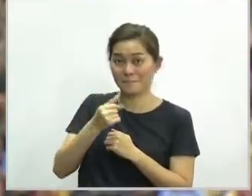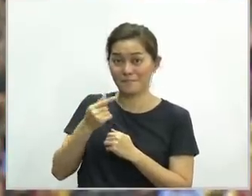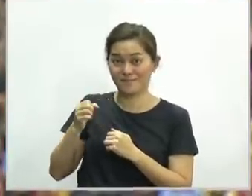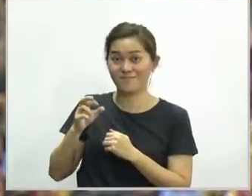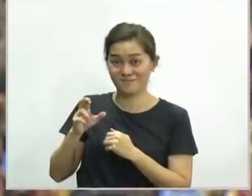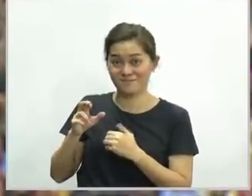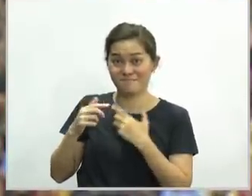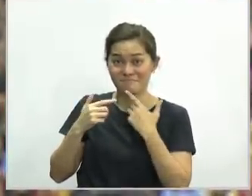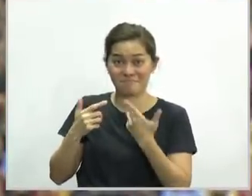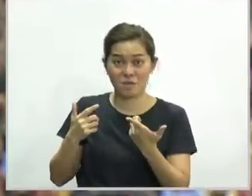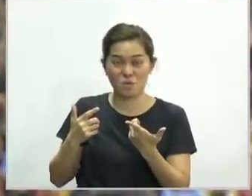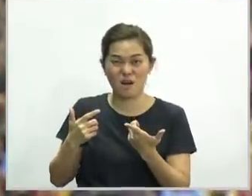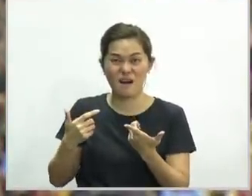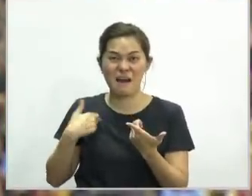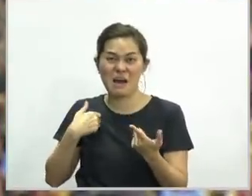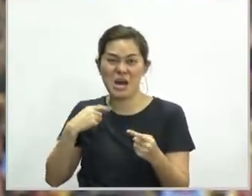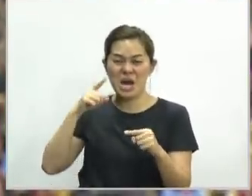"I can't get no